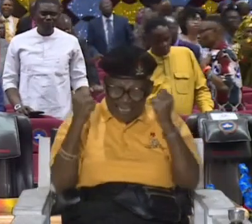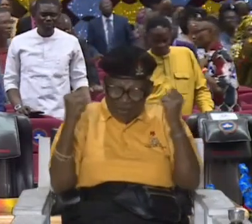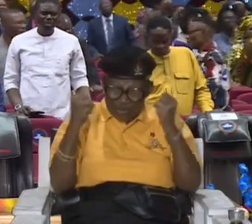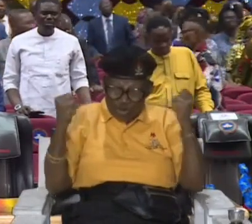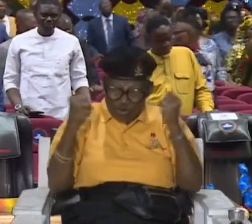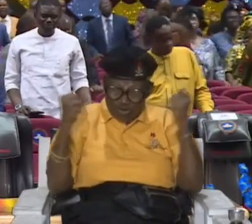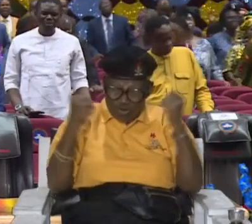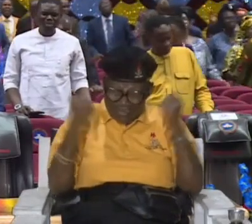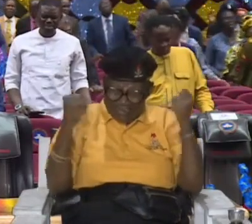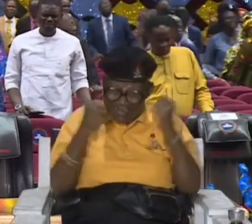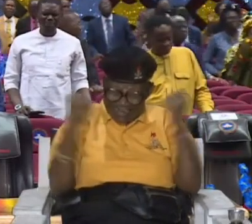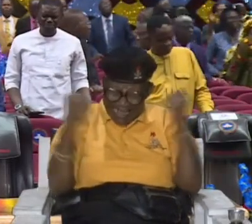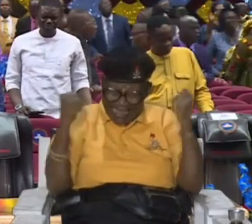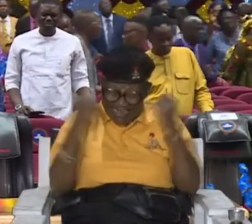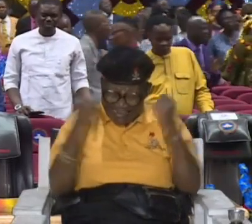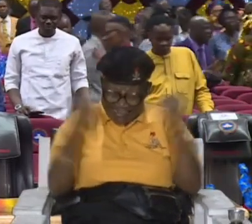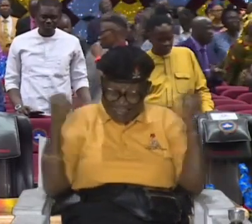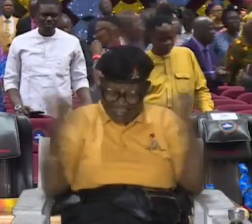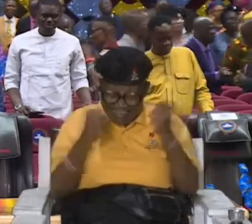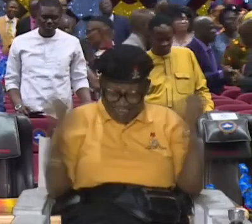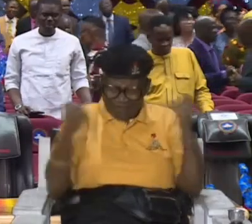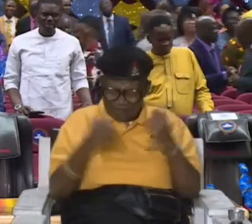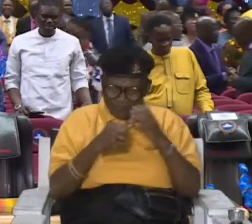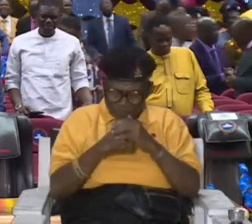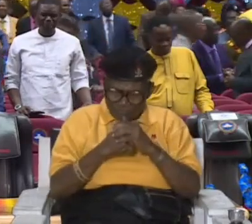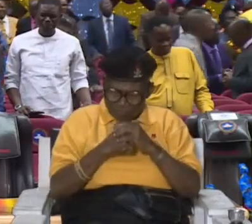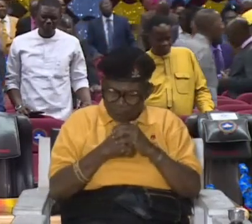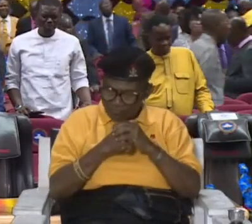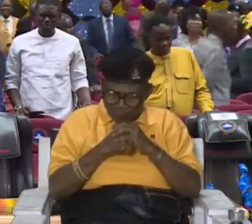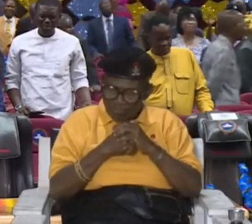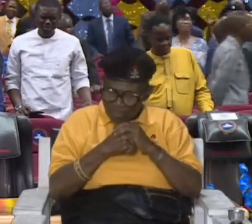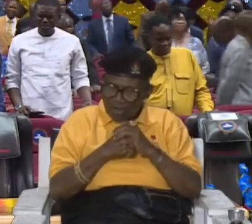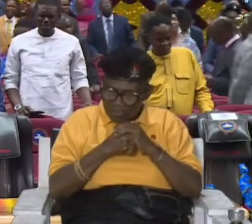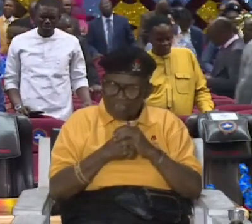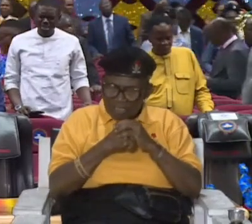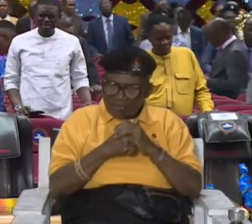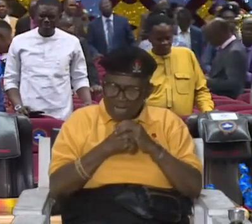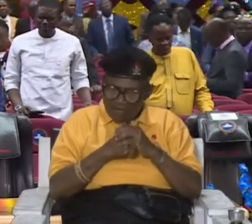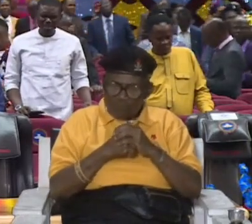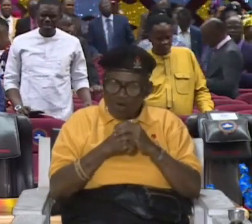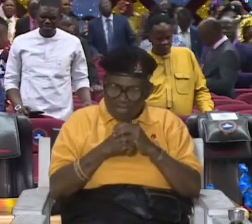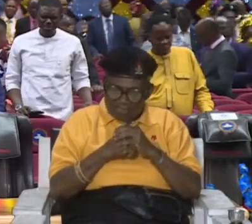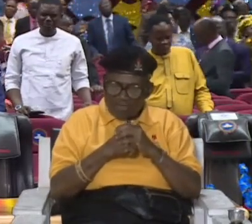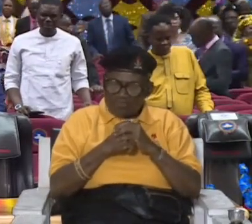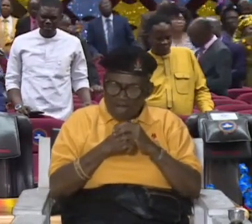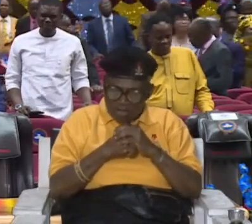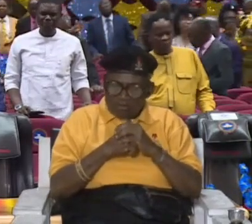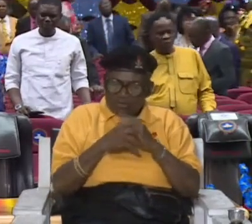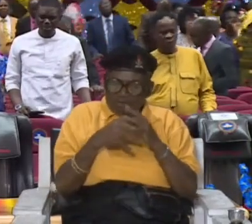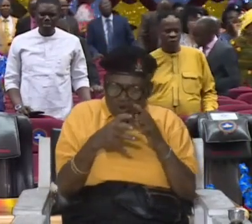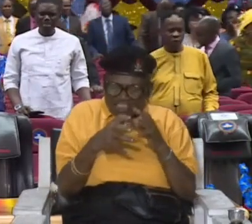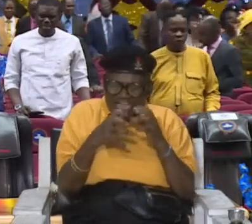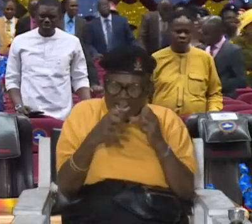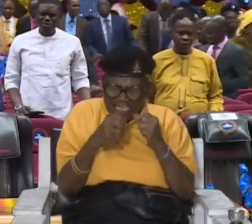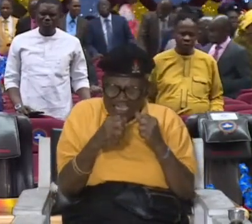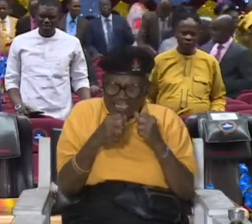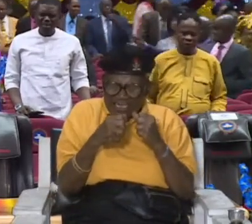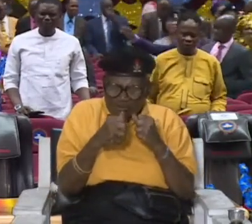makatanda. Let the fire fall. Inkari makushintere